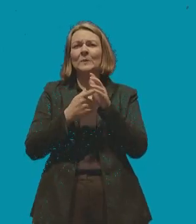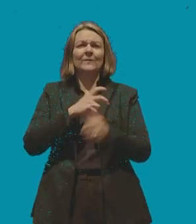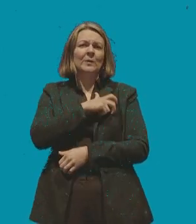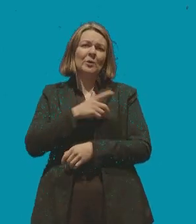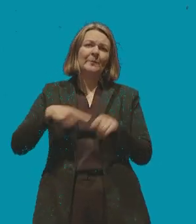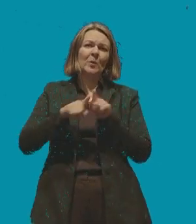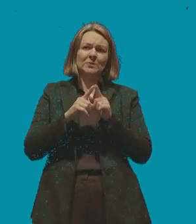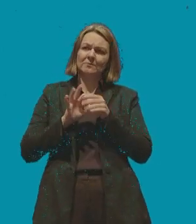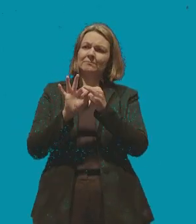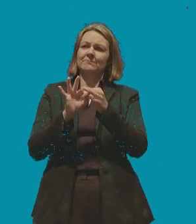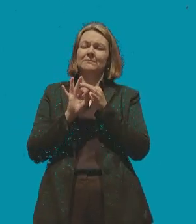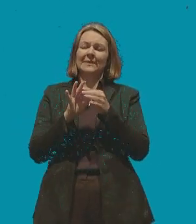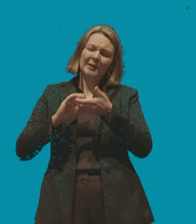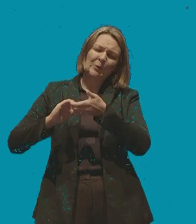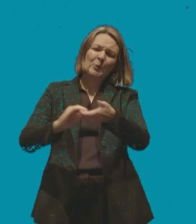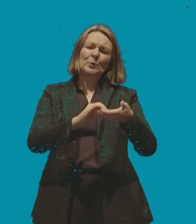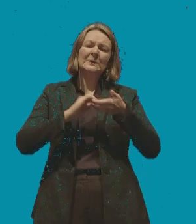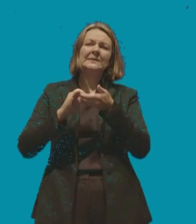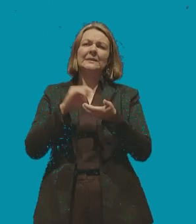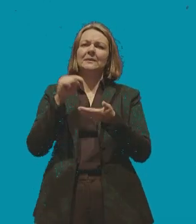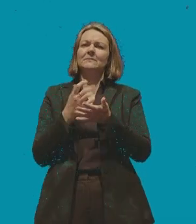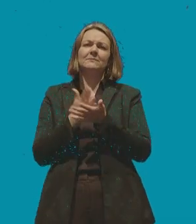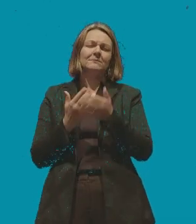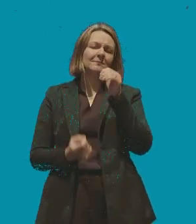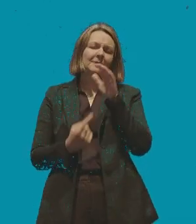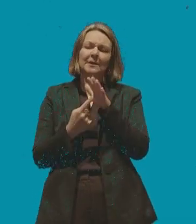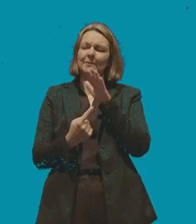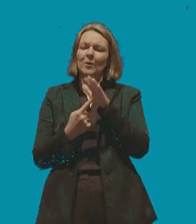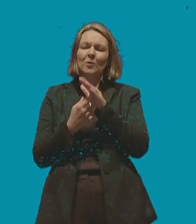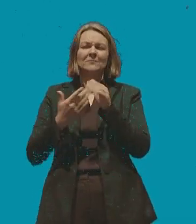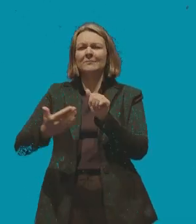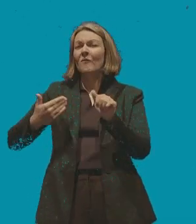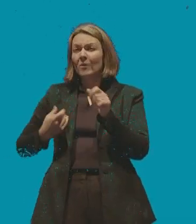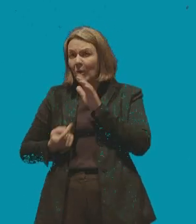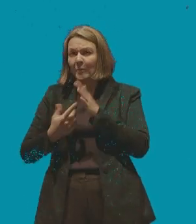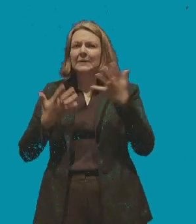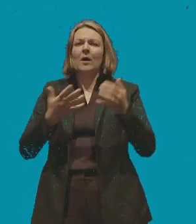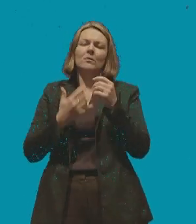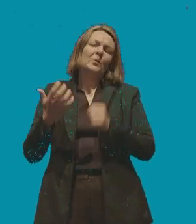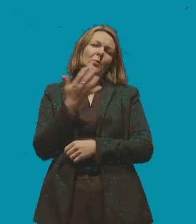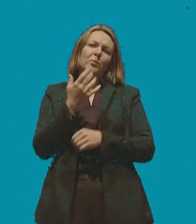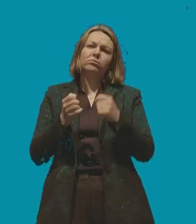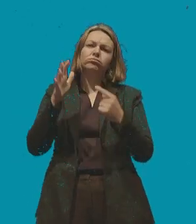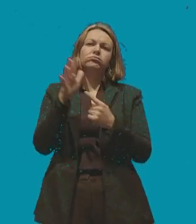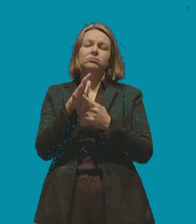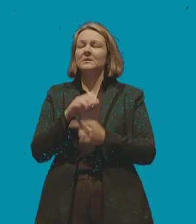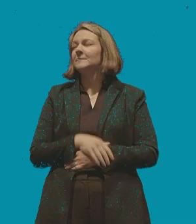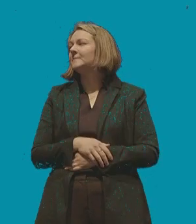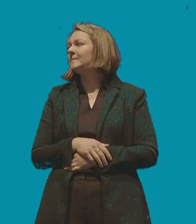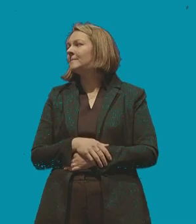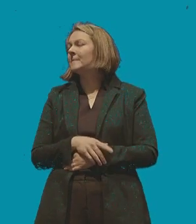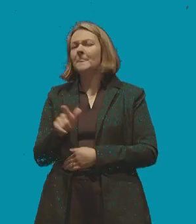movement. And that's why unity is more important than it's ever been before. Toxic debates and judgment calls based